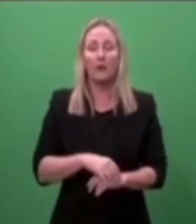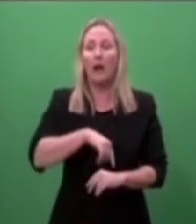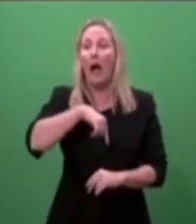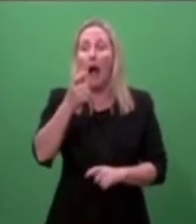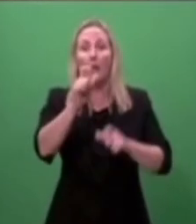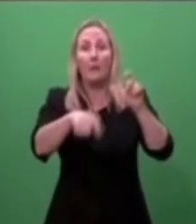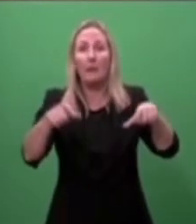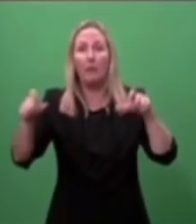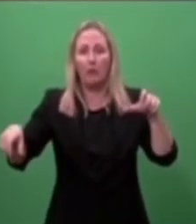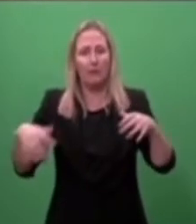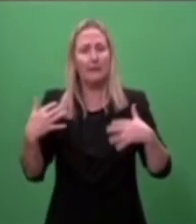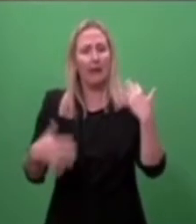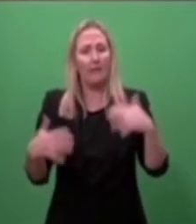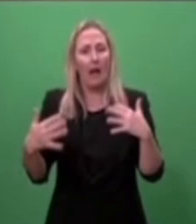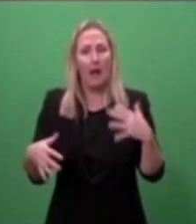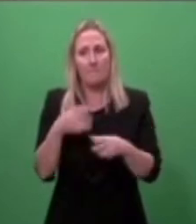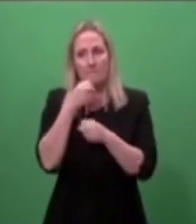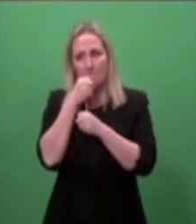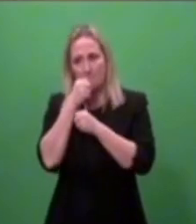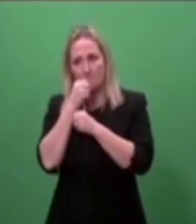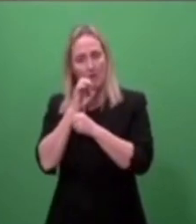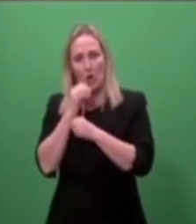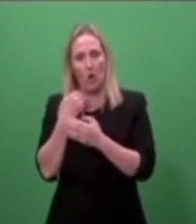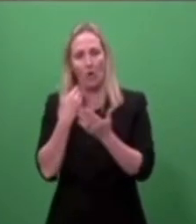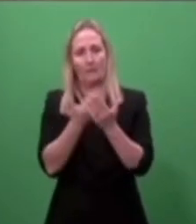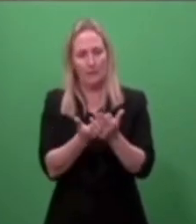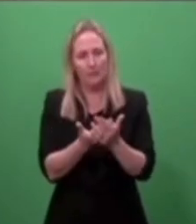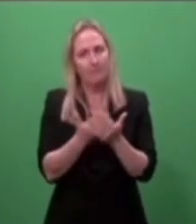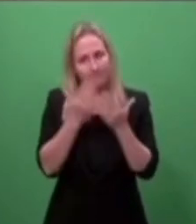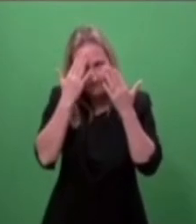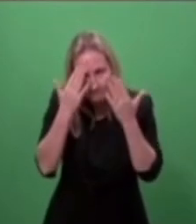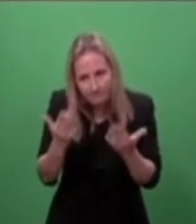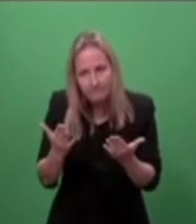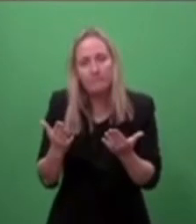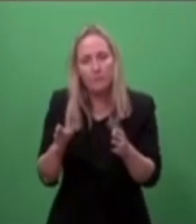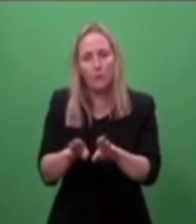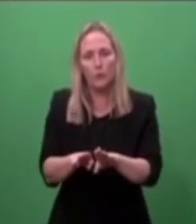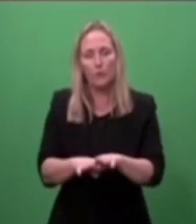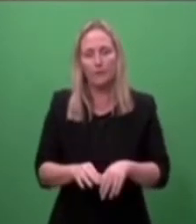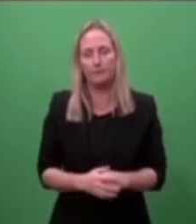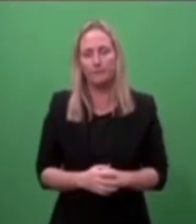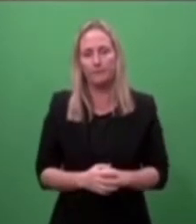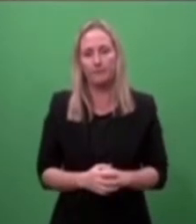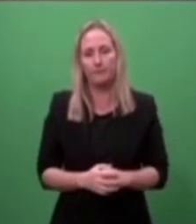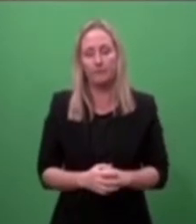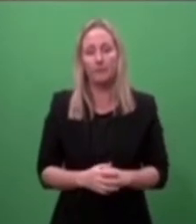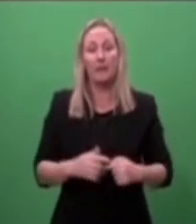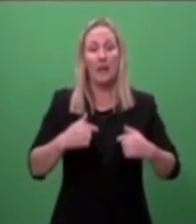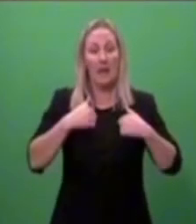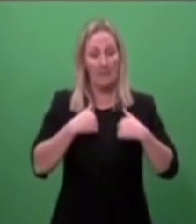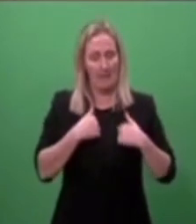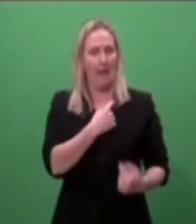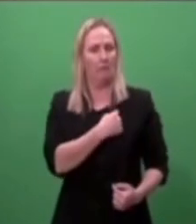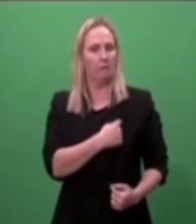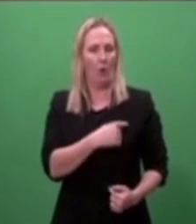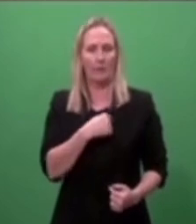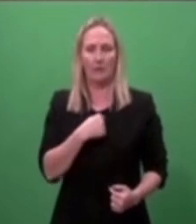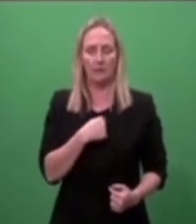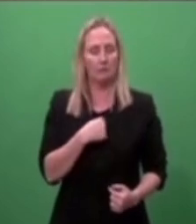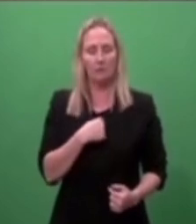same. I will do everything in my power to make sure that nothing like this can happen again.